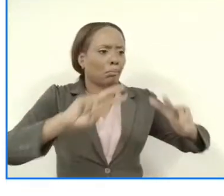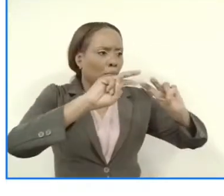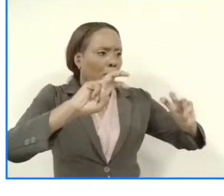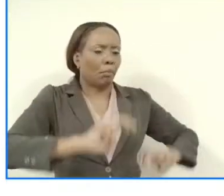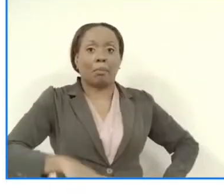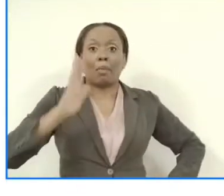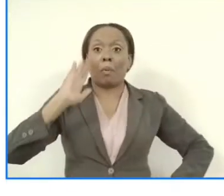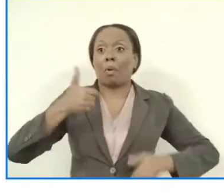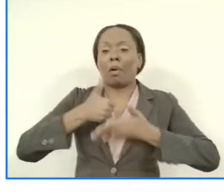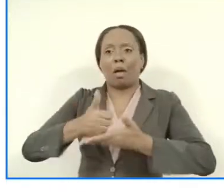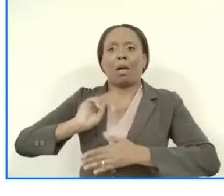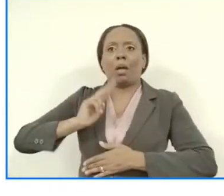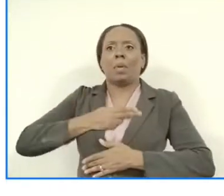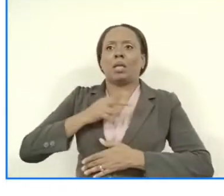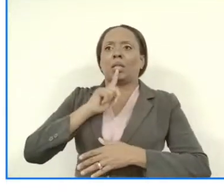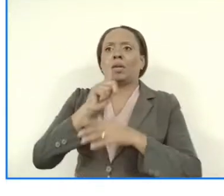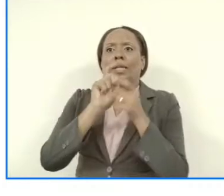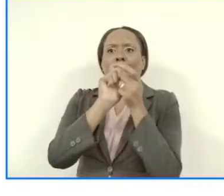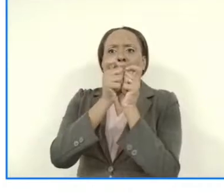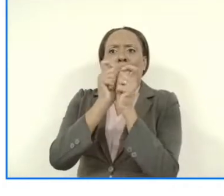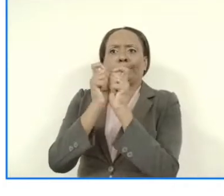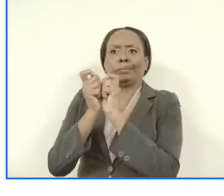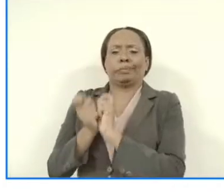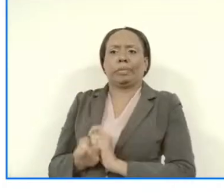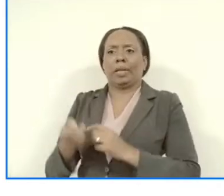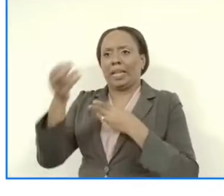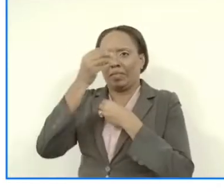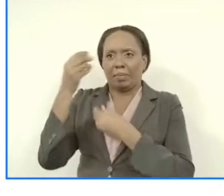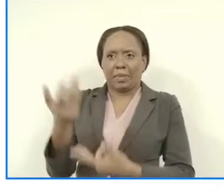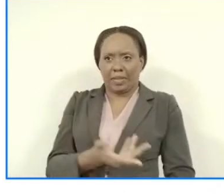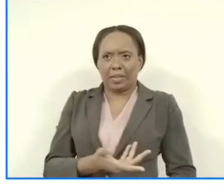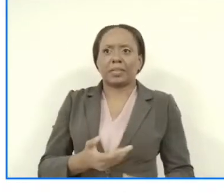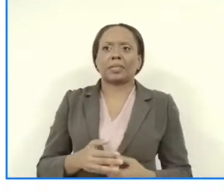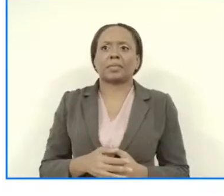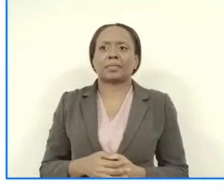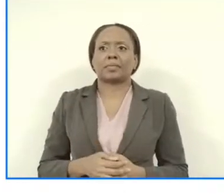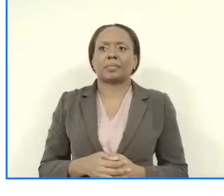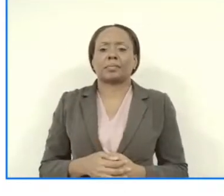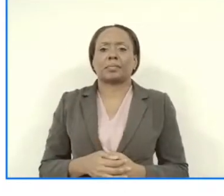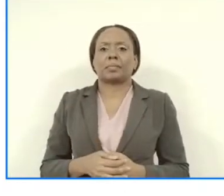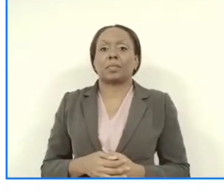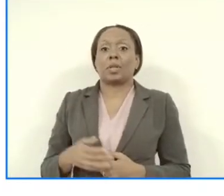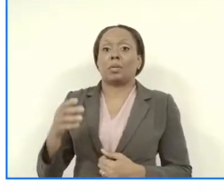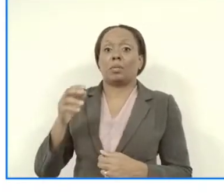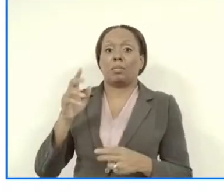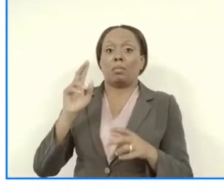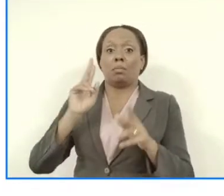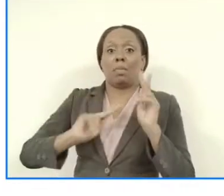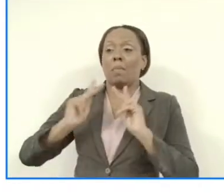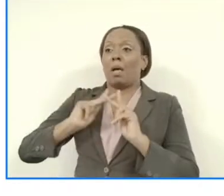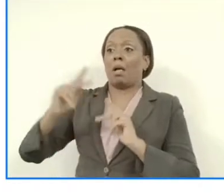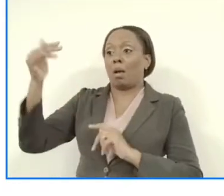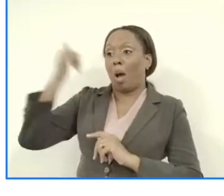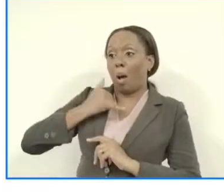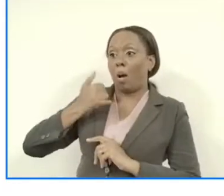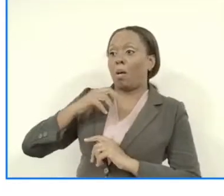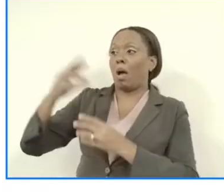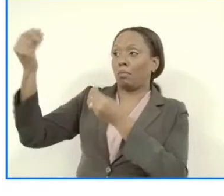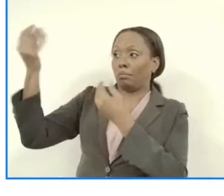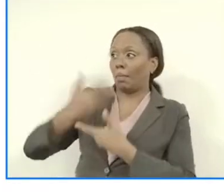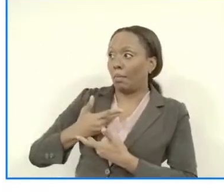that this will help us to refine the information that we are receiving here at the National Emergency Operations